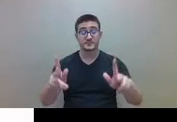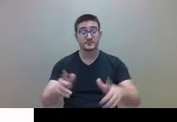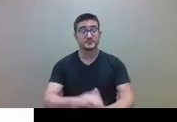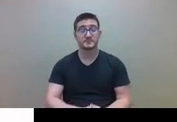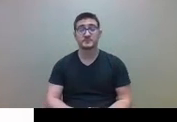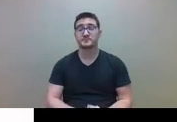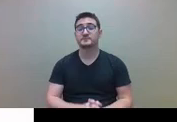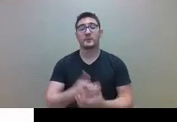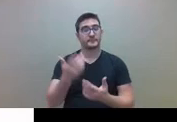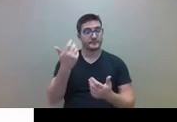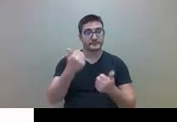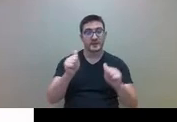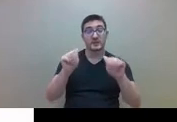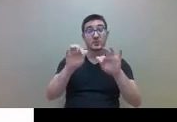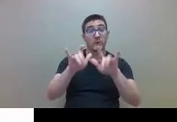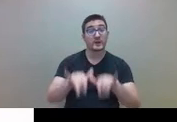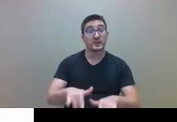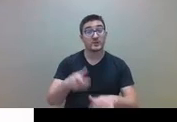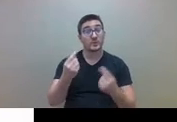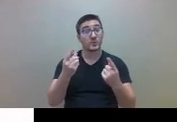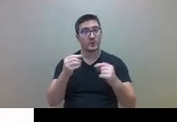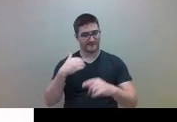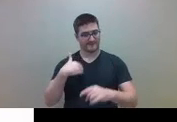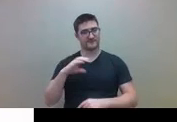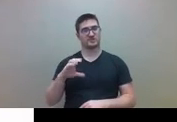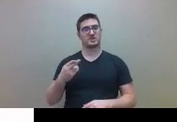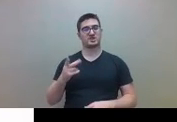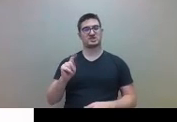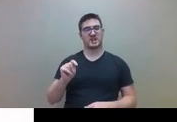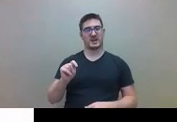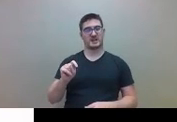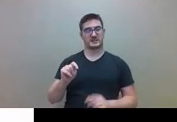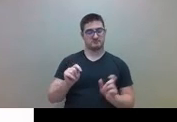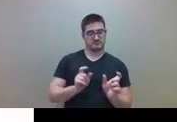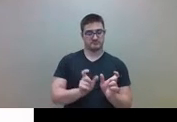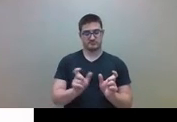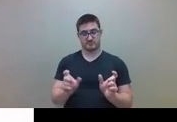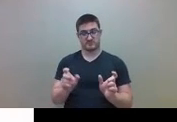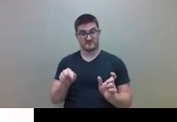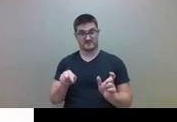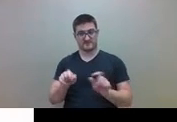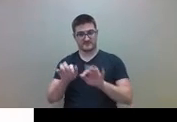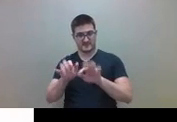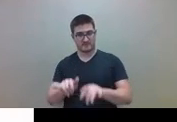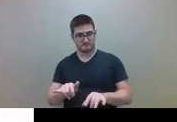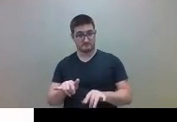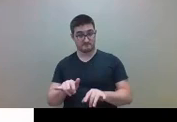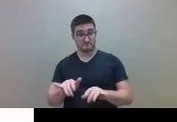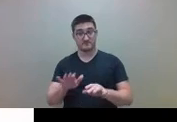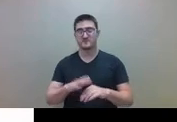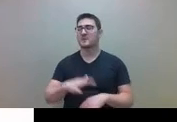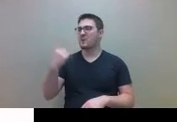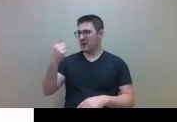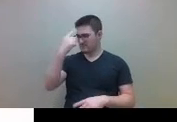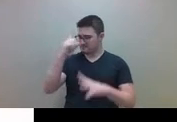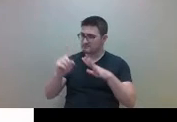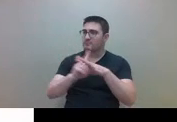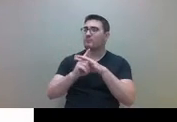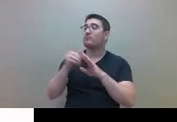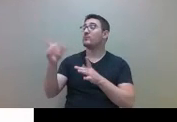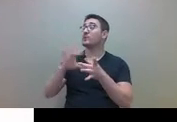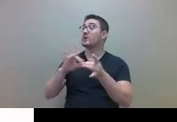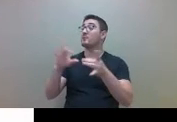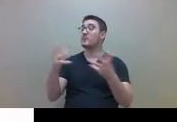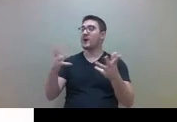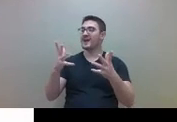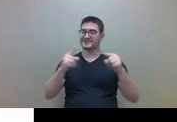type that in the chat box and we'll get that answered. But Anna, one of the things that I was thinking about through the presentation was you talked a lot about people's